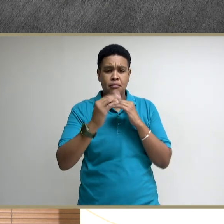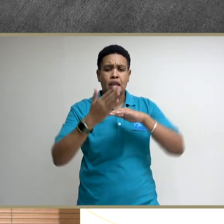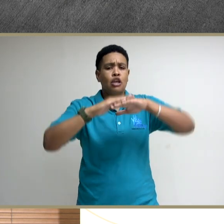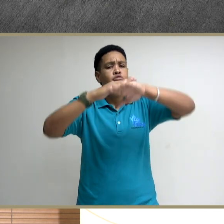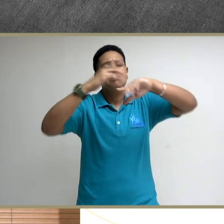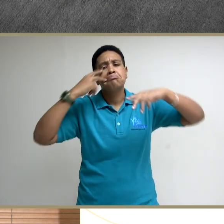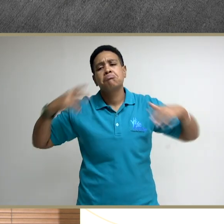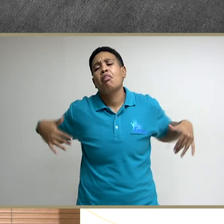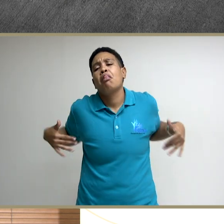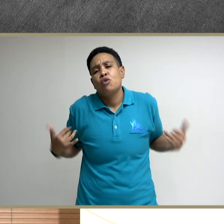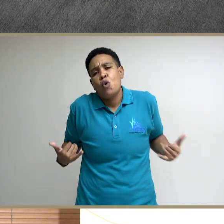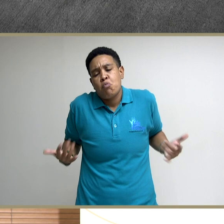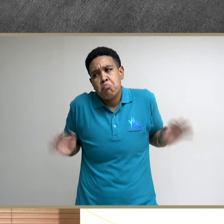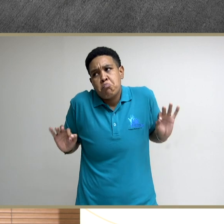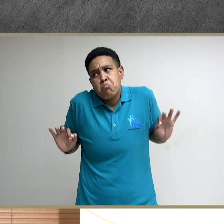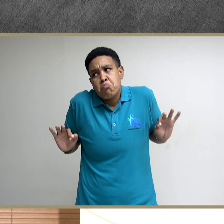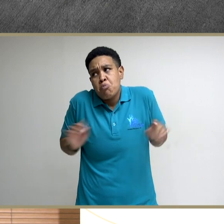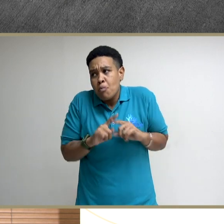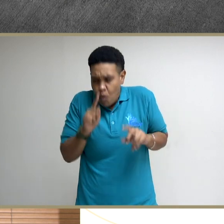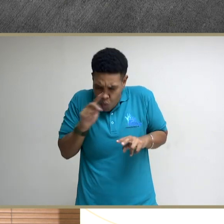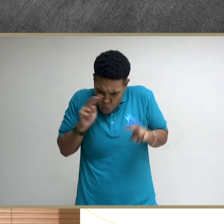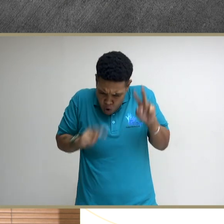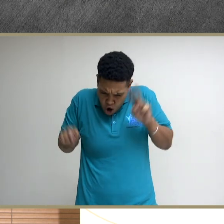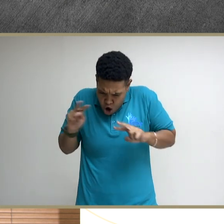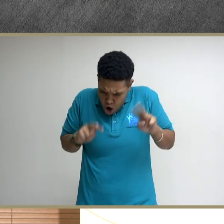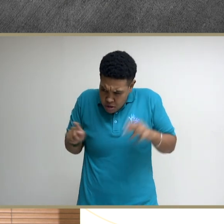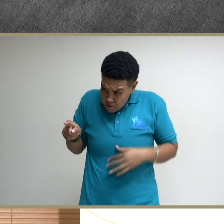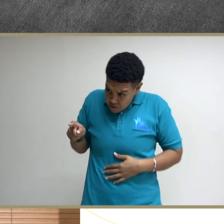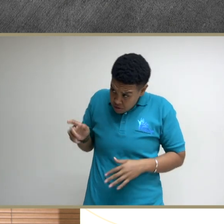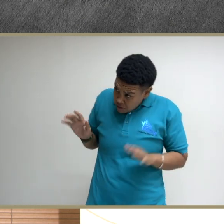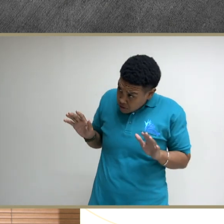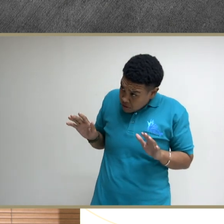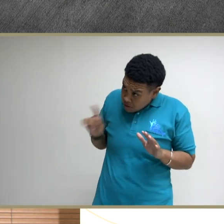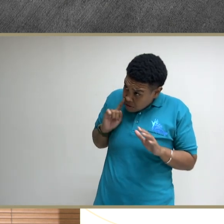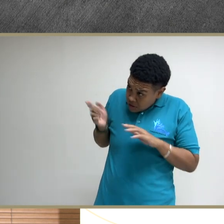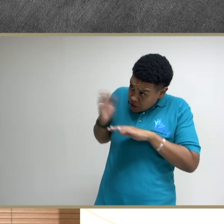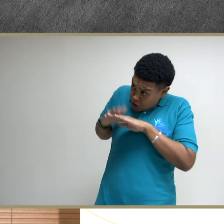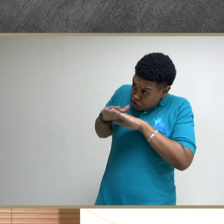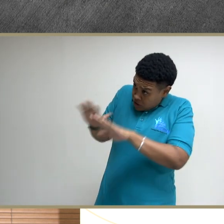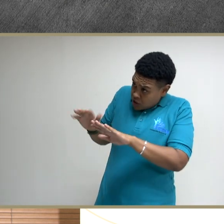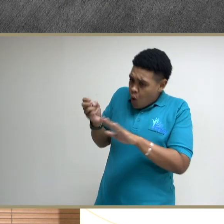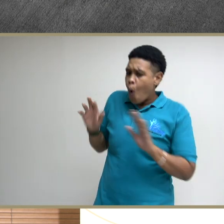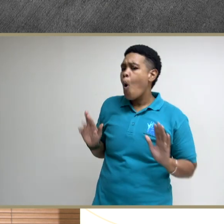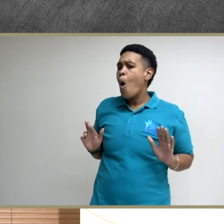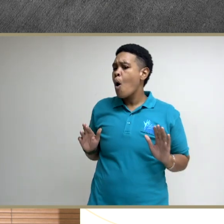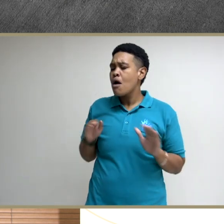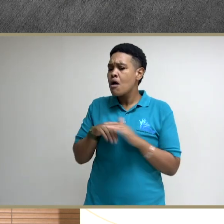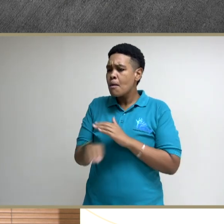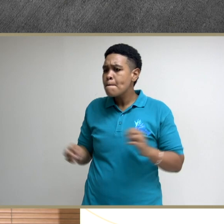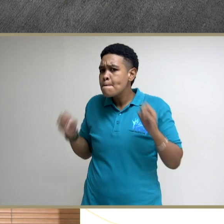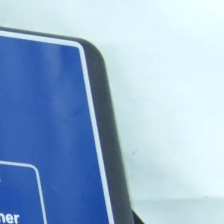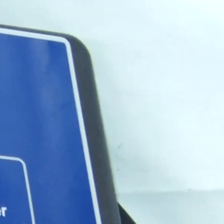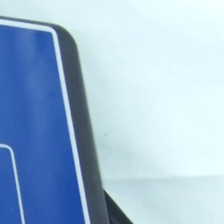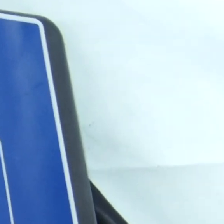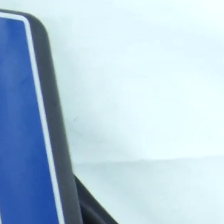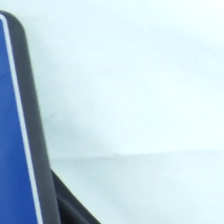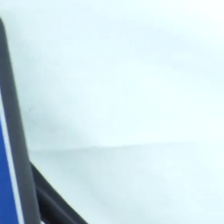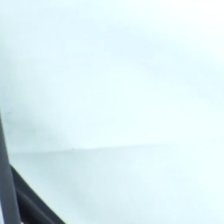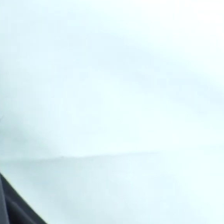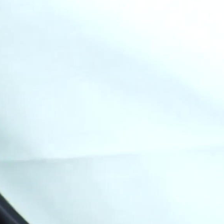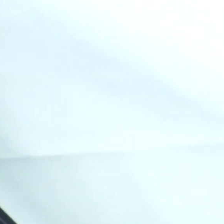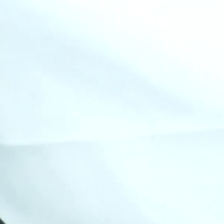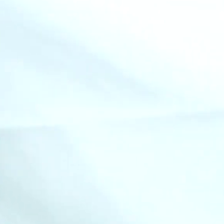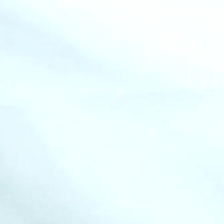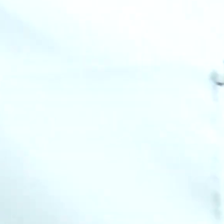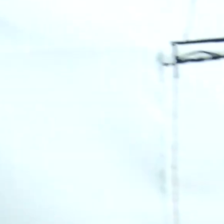right now. But we are watching this carefully in terms of the number of cases being admitted to hospitals.